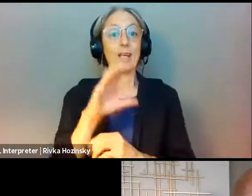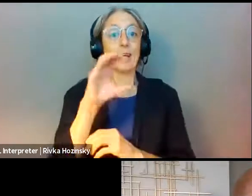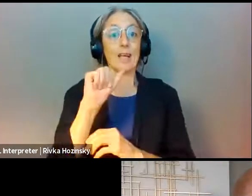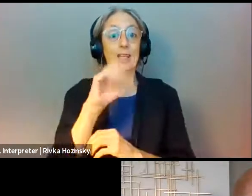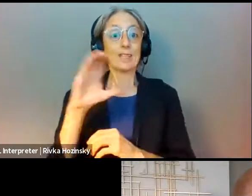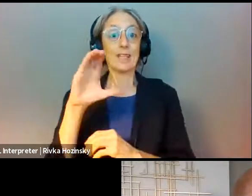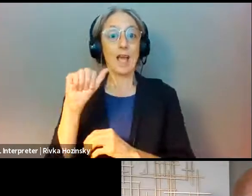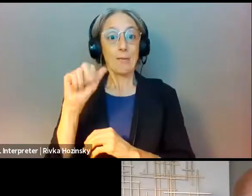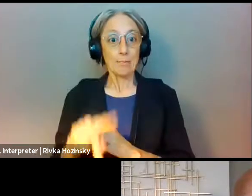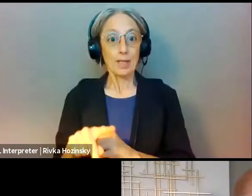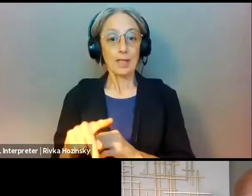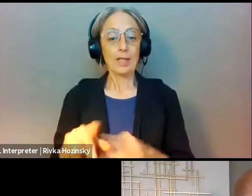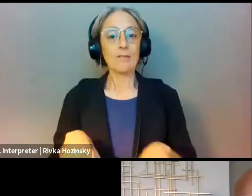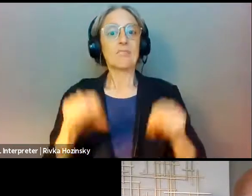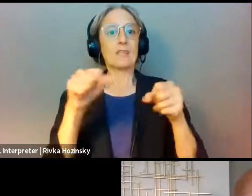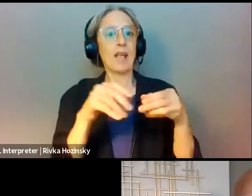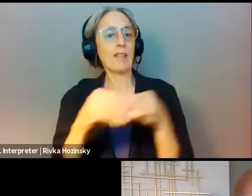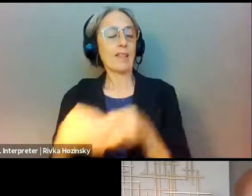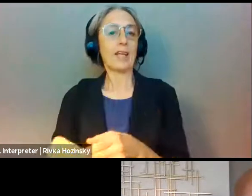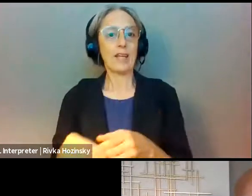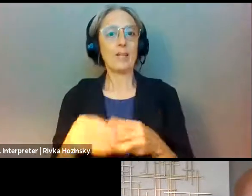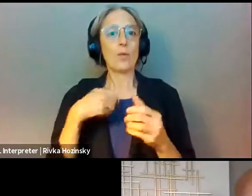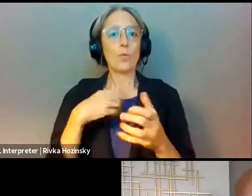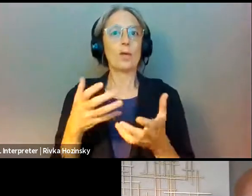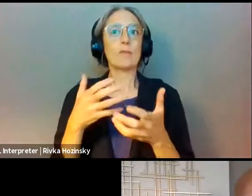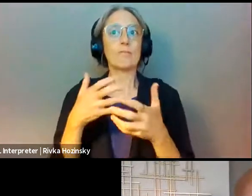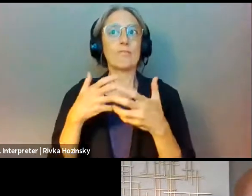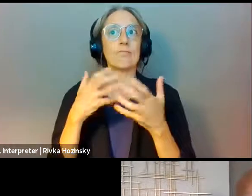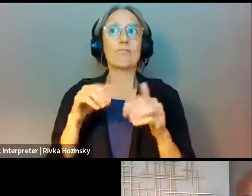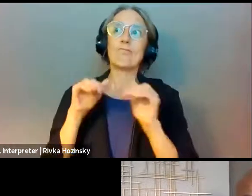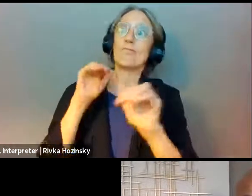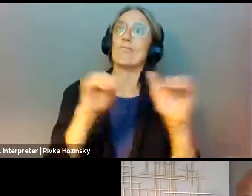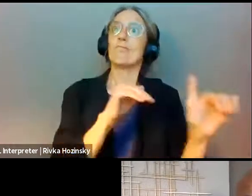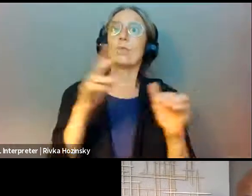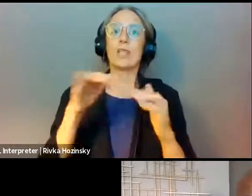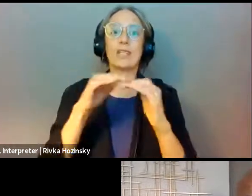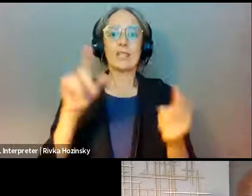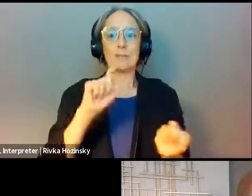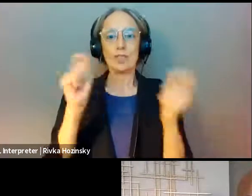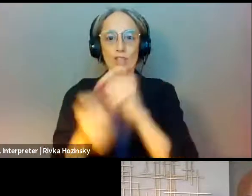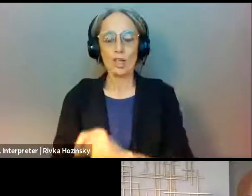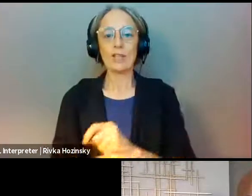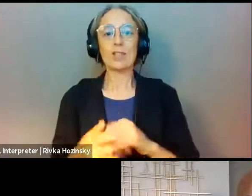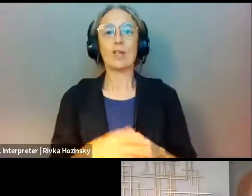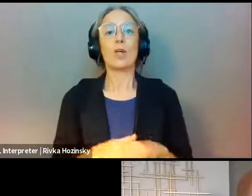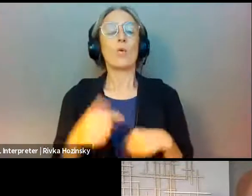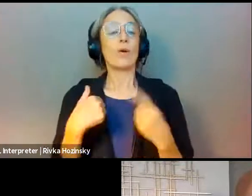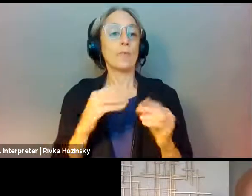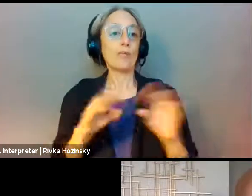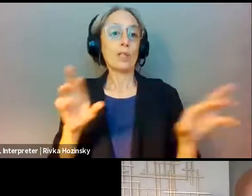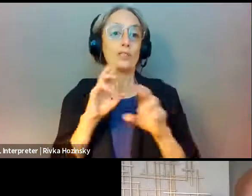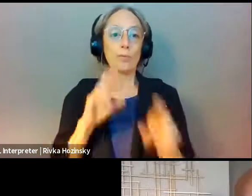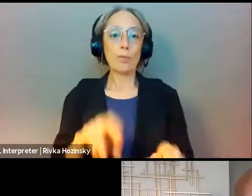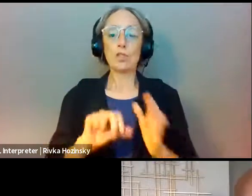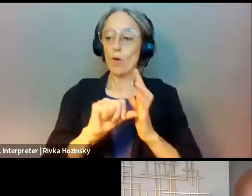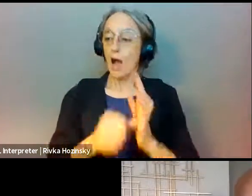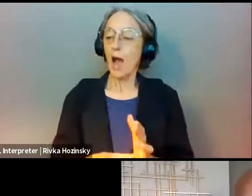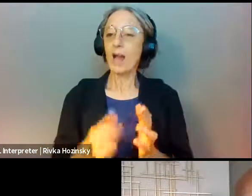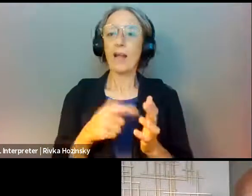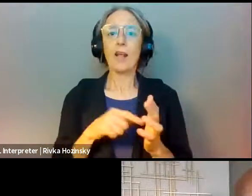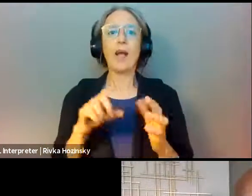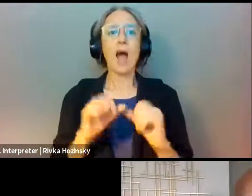for systemic change. In just a few days, we will be releasing a report highlighting the work we must do to serve the many Americans with